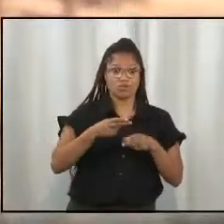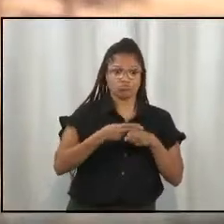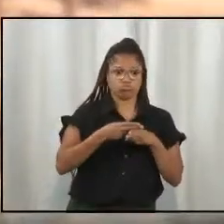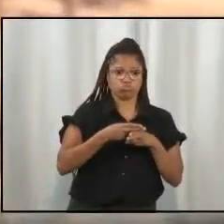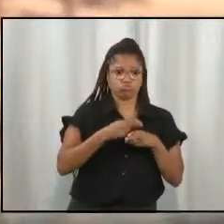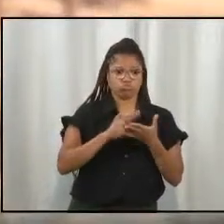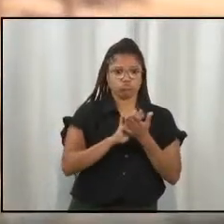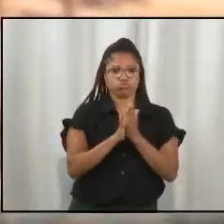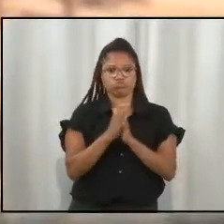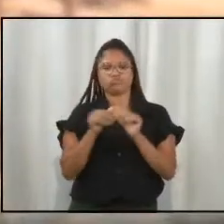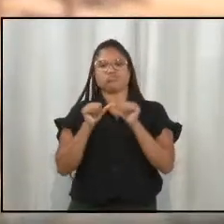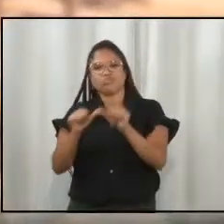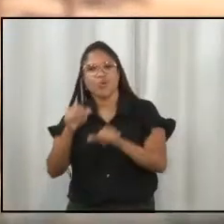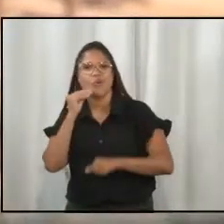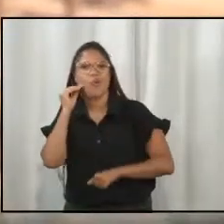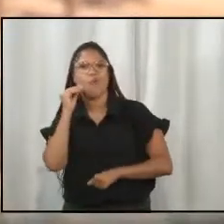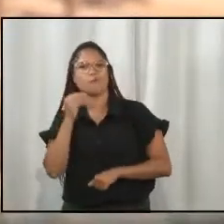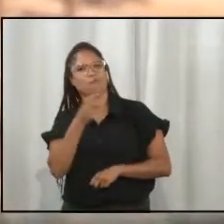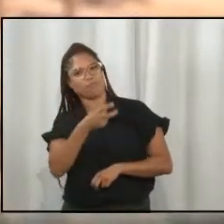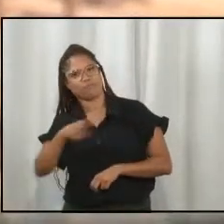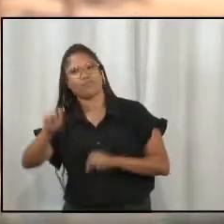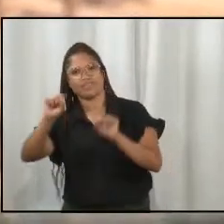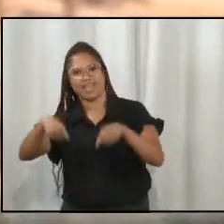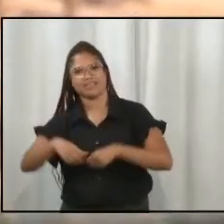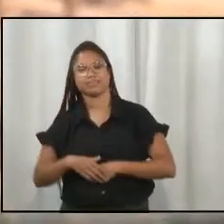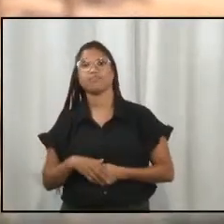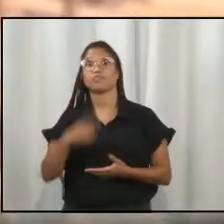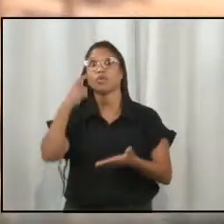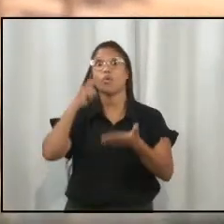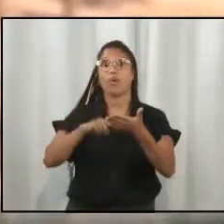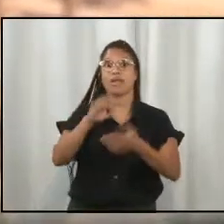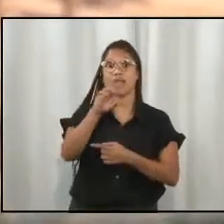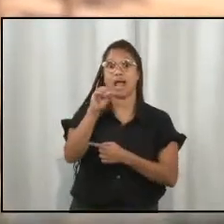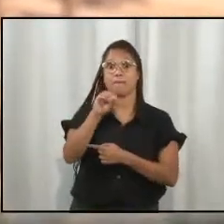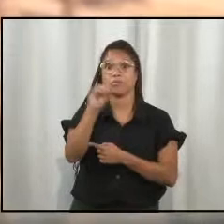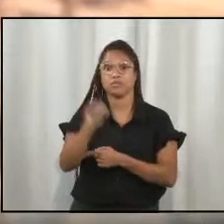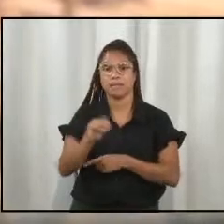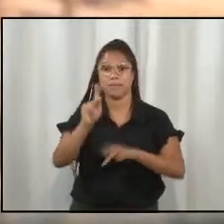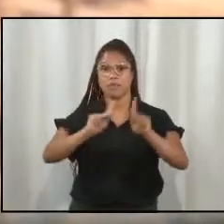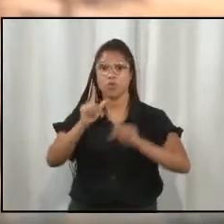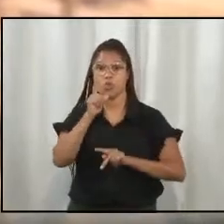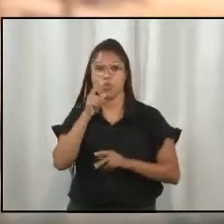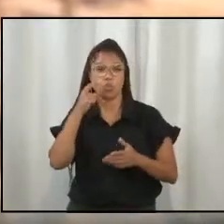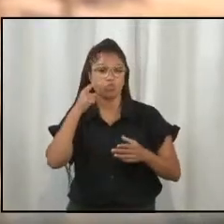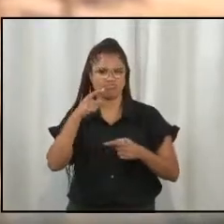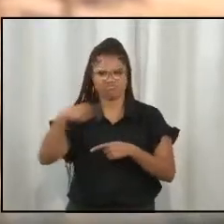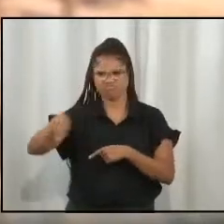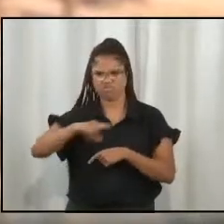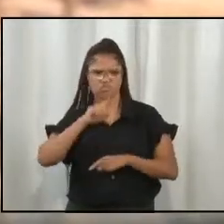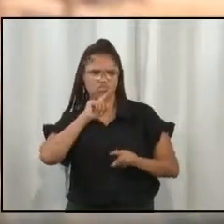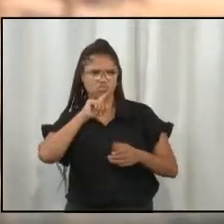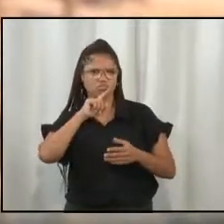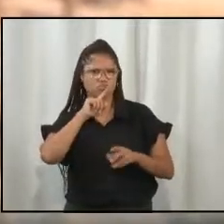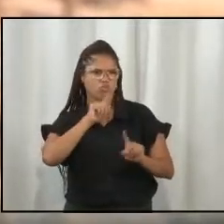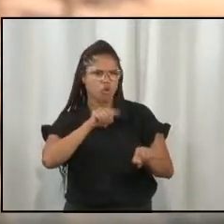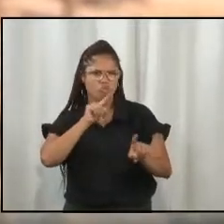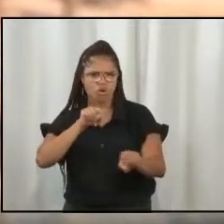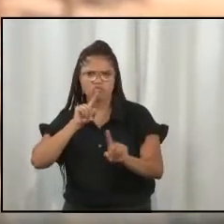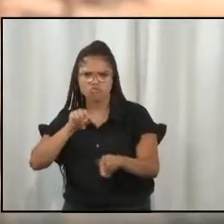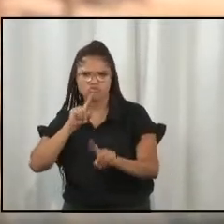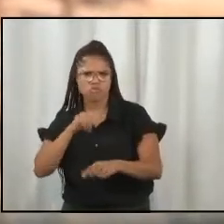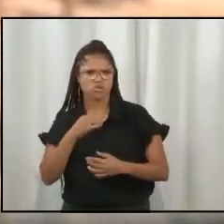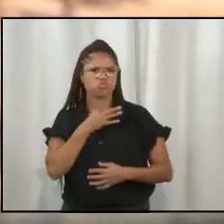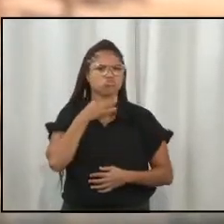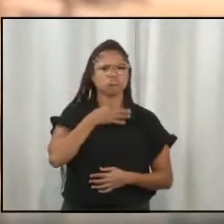surveys of our participants, we also have seen that nearly 90% of people responding said that they'd be interested in a tiny home model.